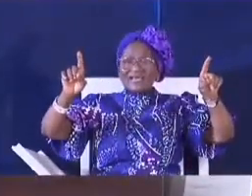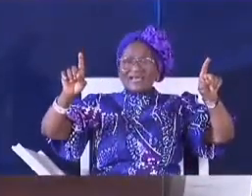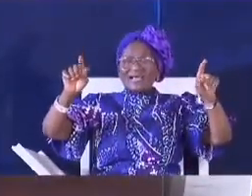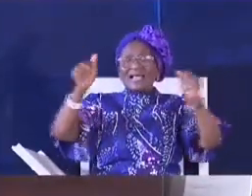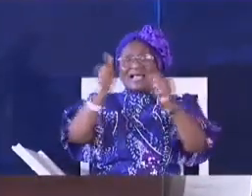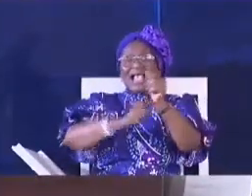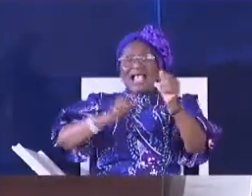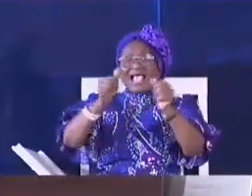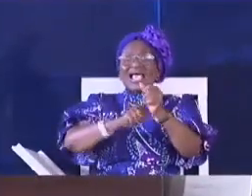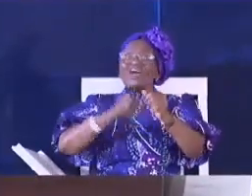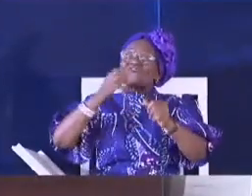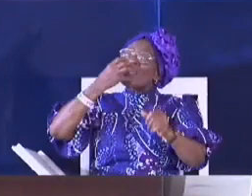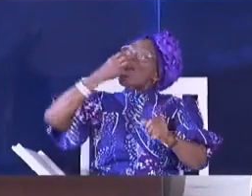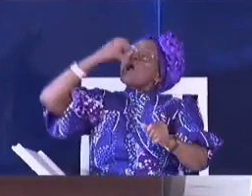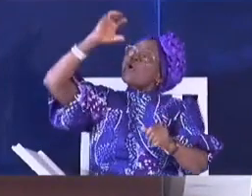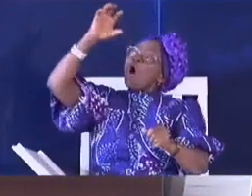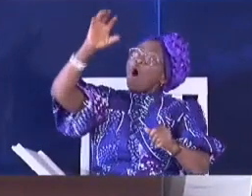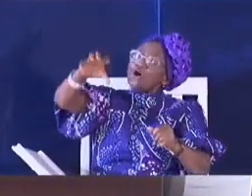every curse